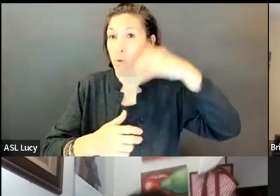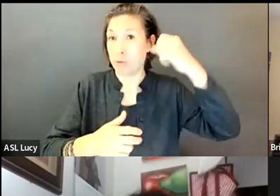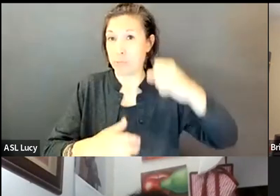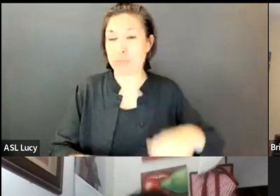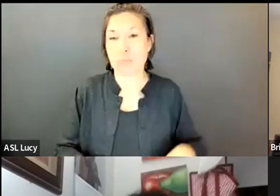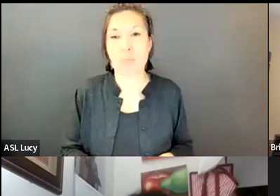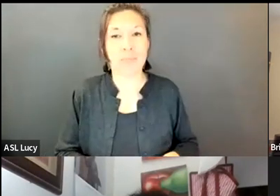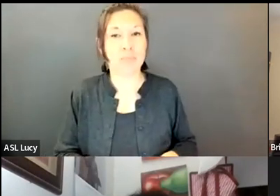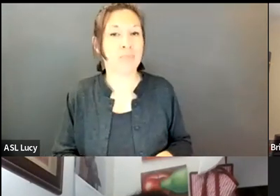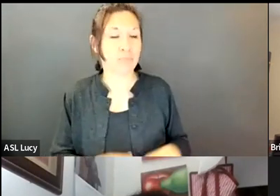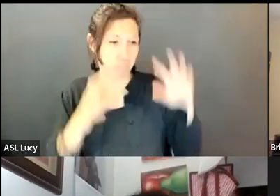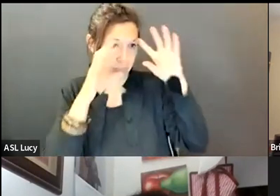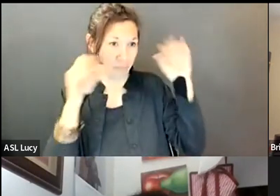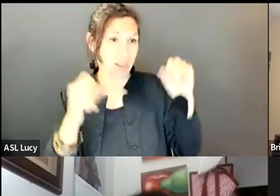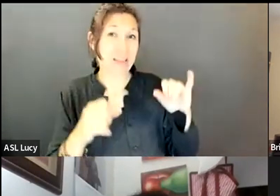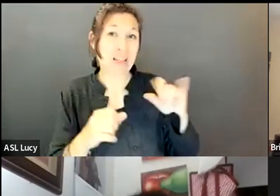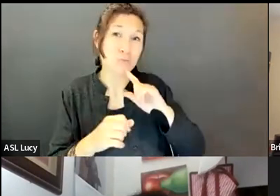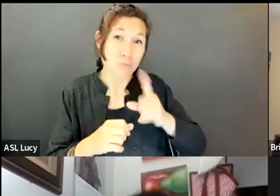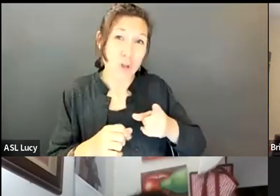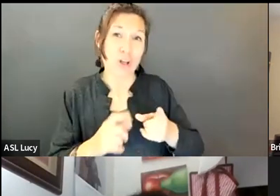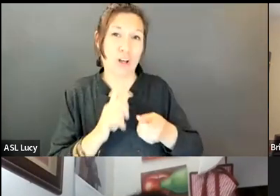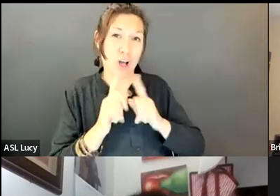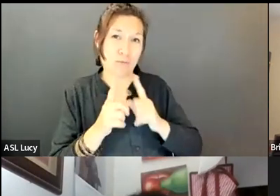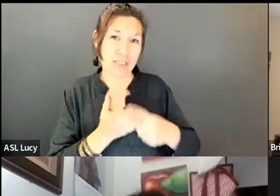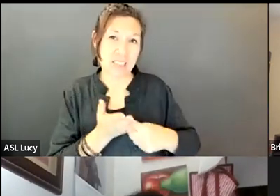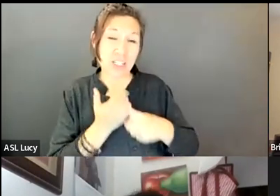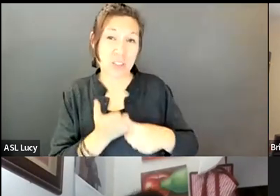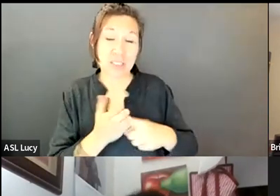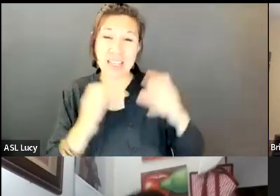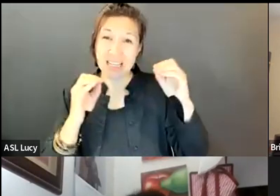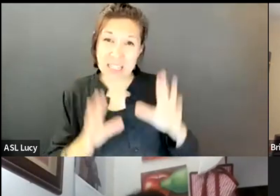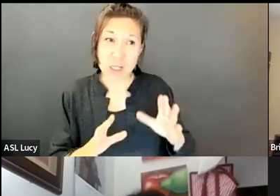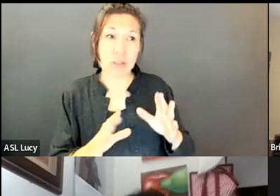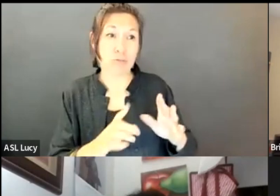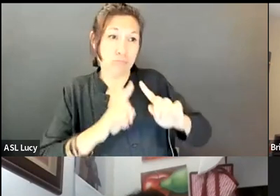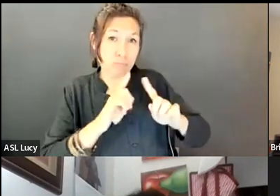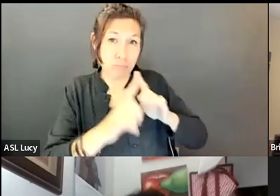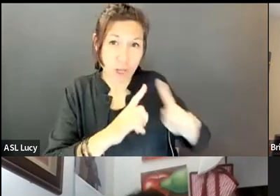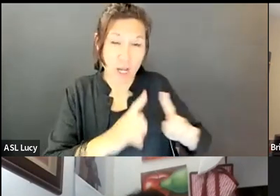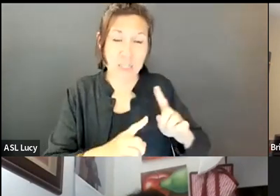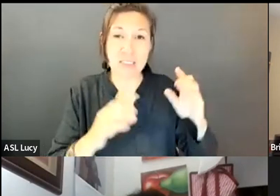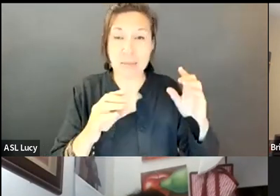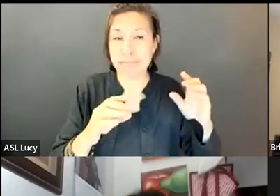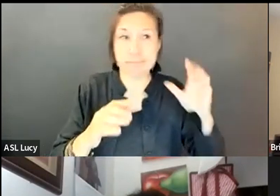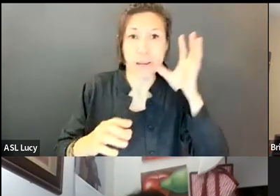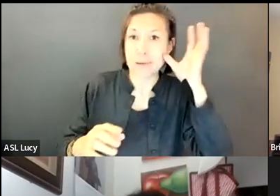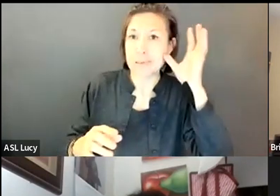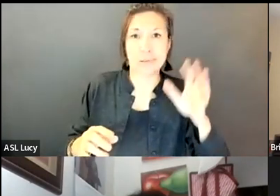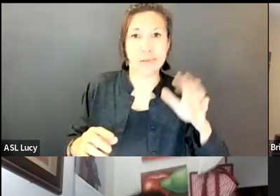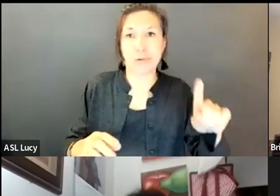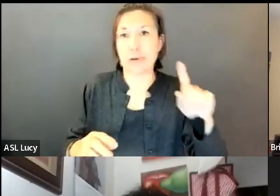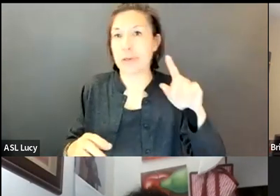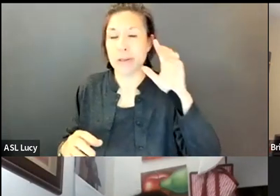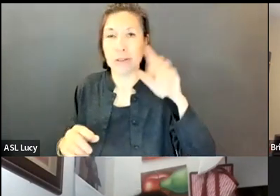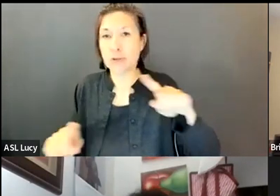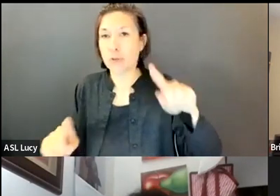conversations right when teachers you know have that conversation at a parent conference um you know or at a